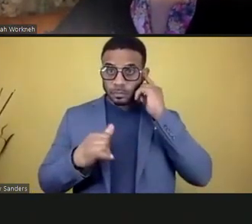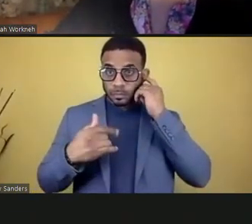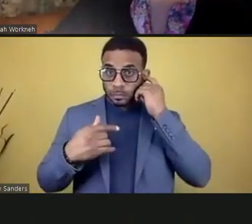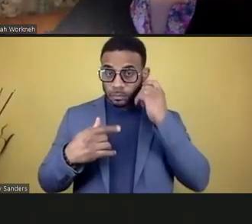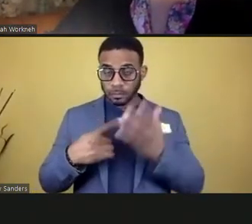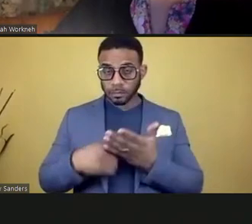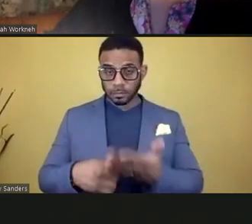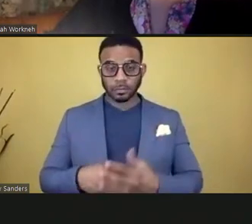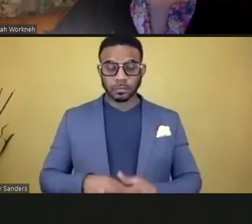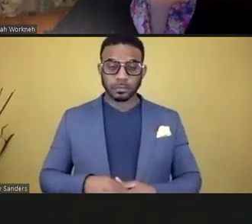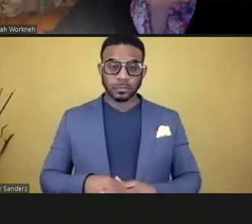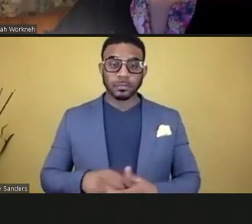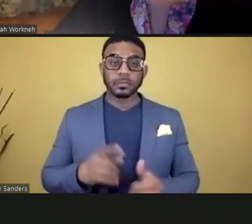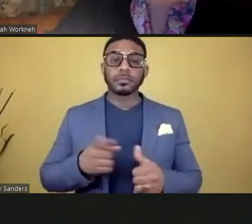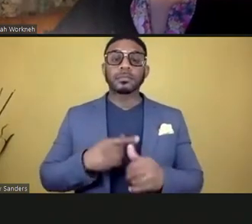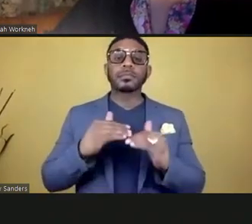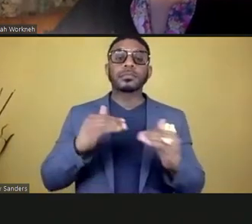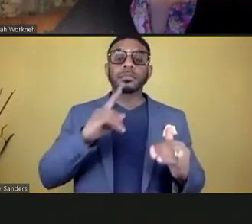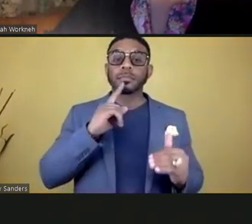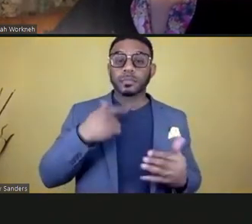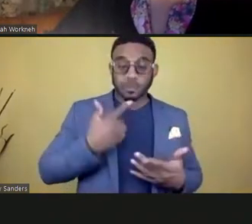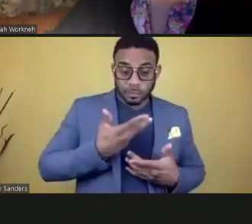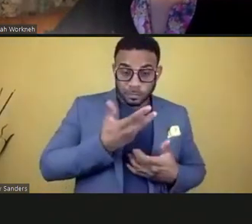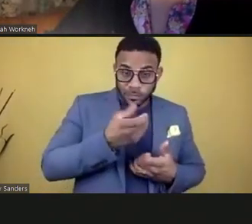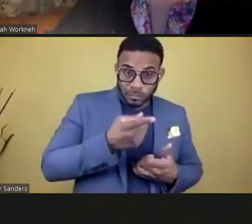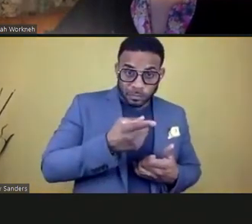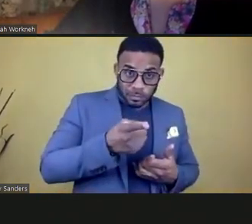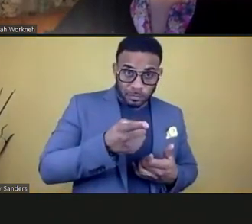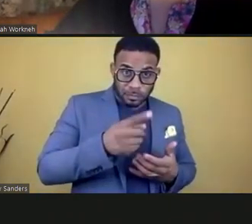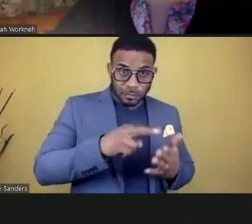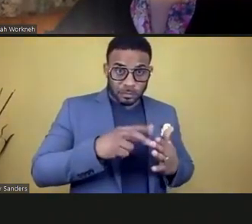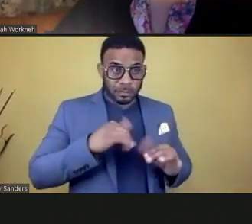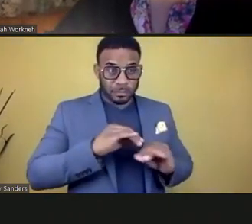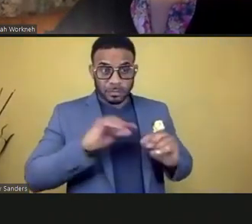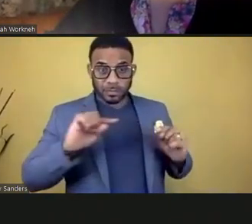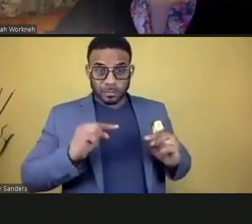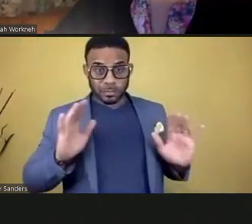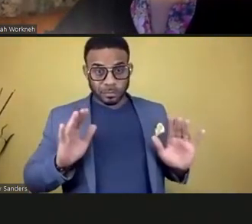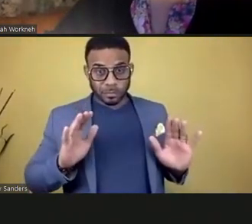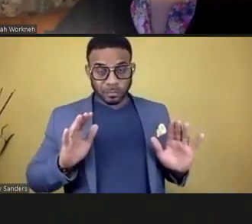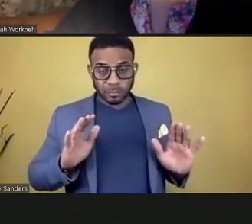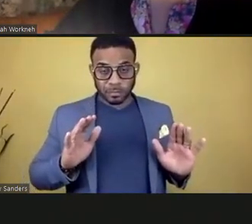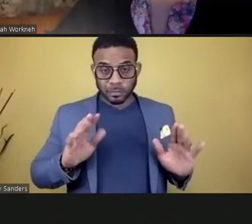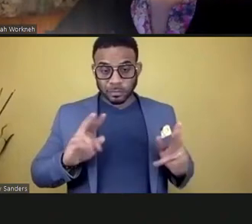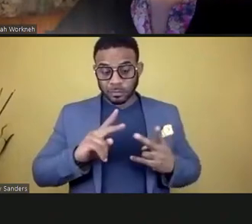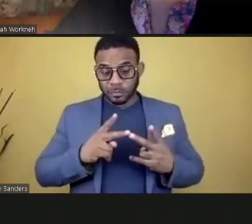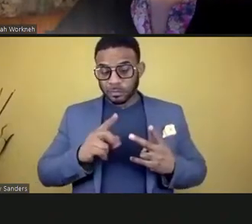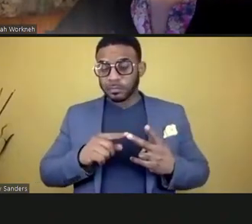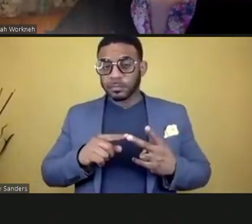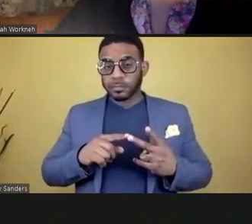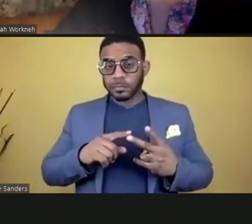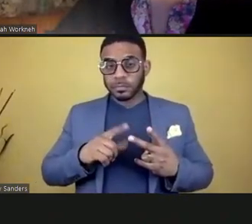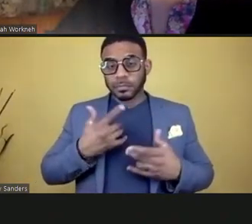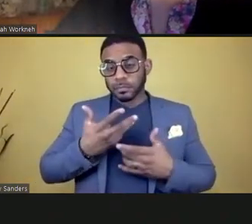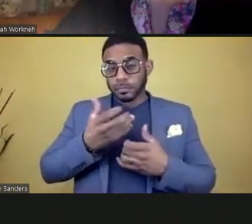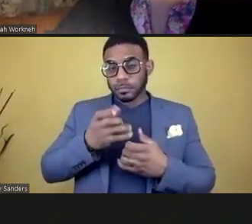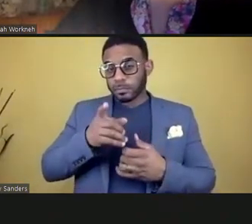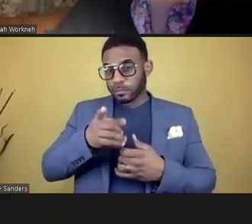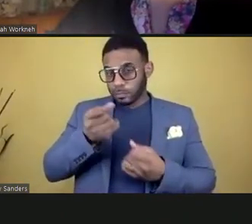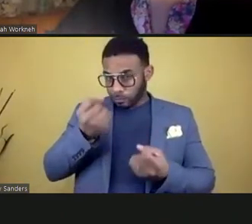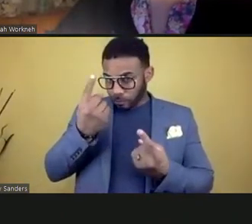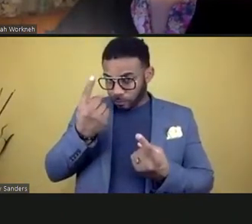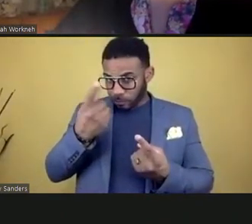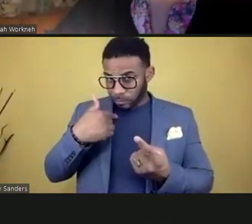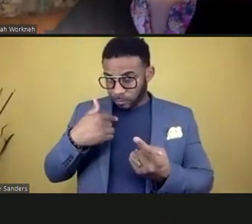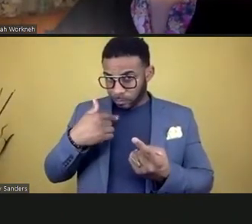conversation. The first level is, I trust you mean me no harm. The second is that I trust you understand